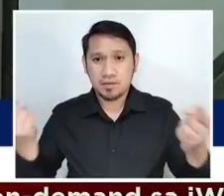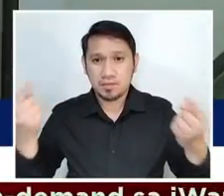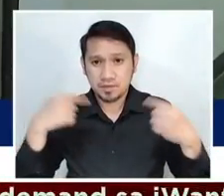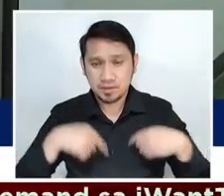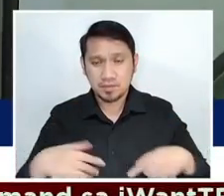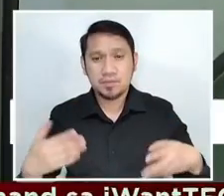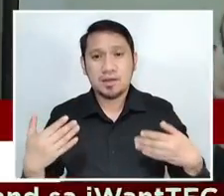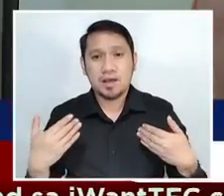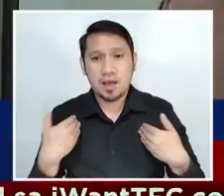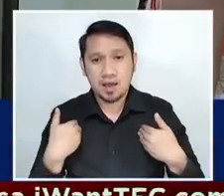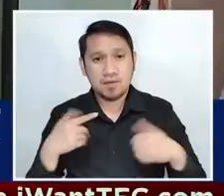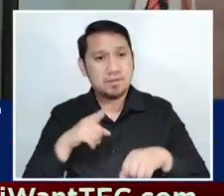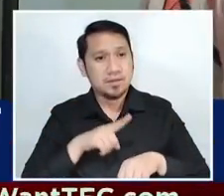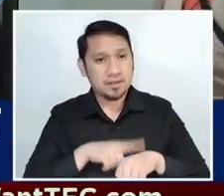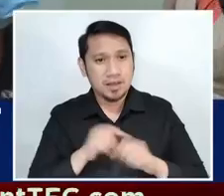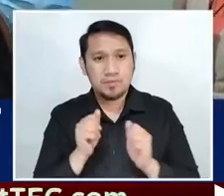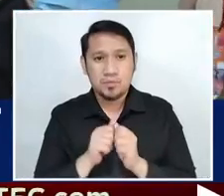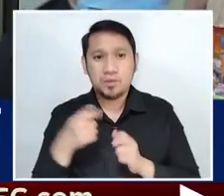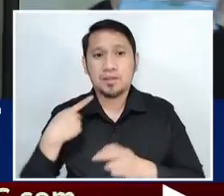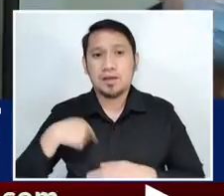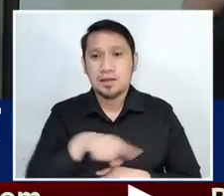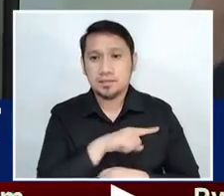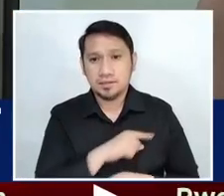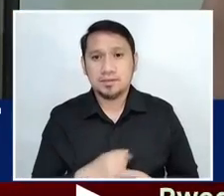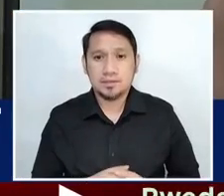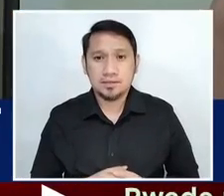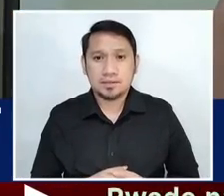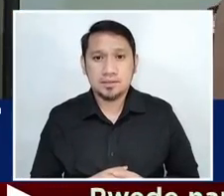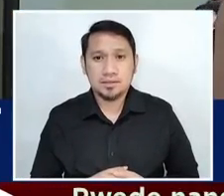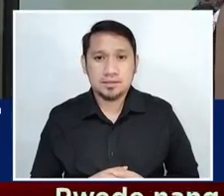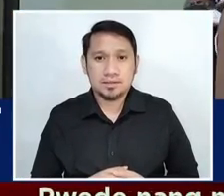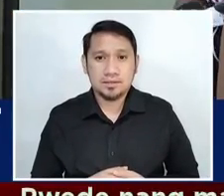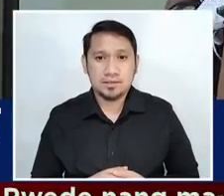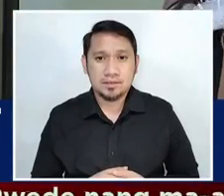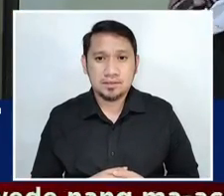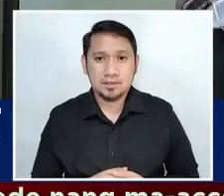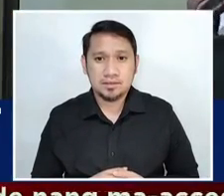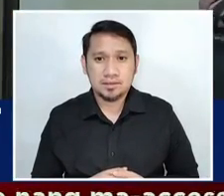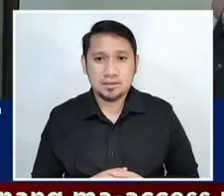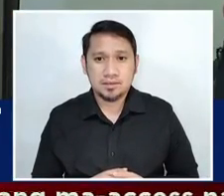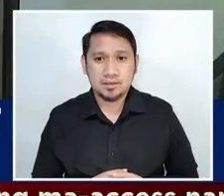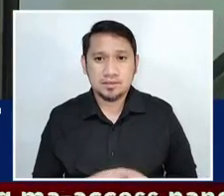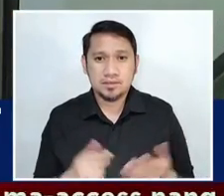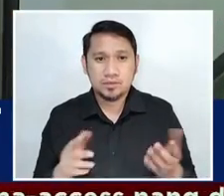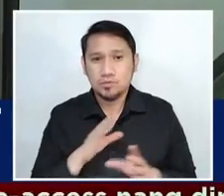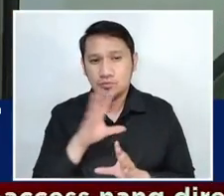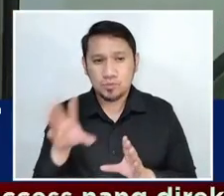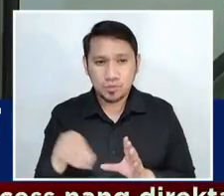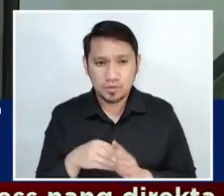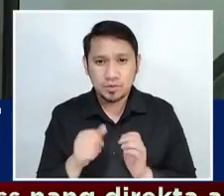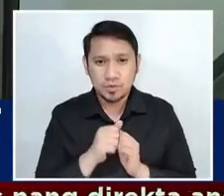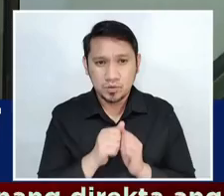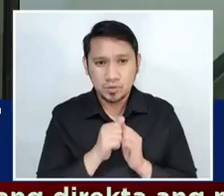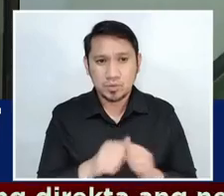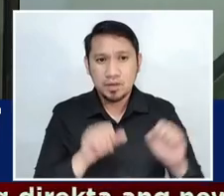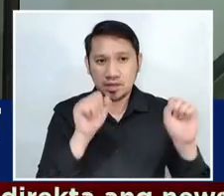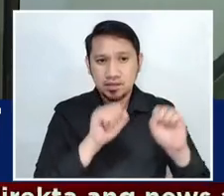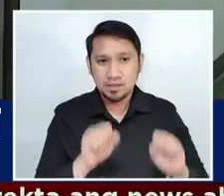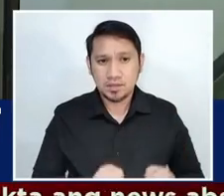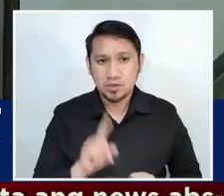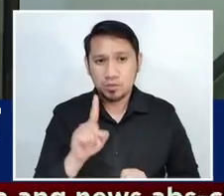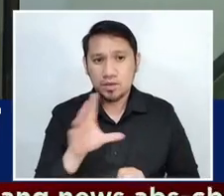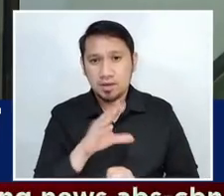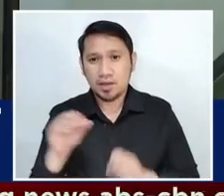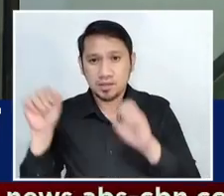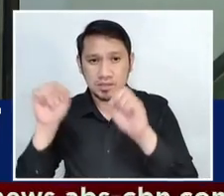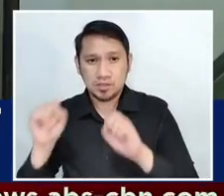this evening with all of us, to cap the He's Into Her journey of Season 1 and Season 2.